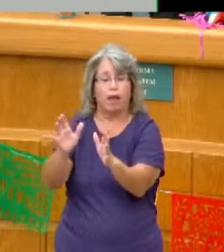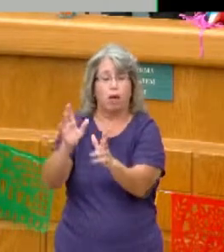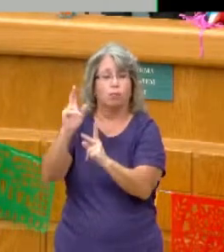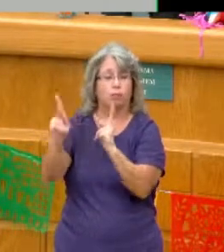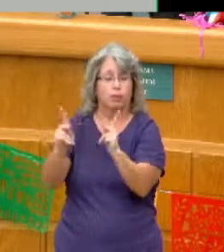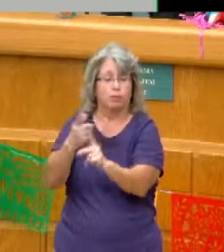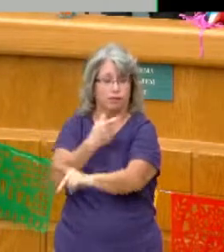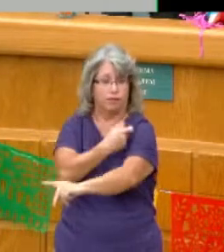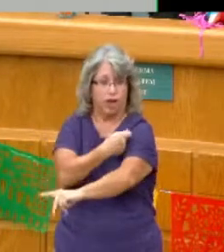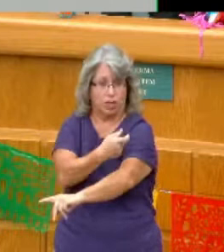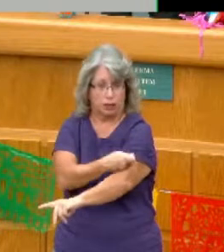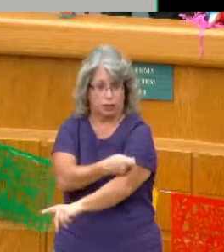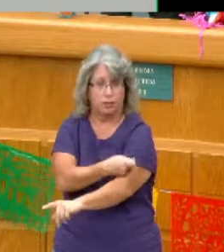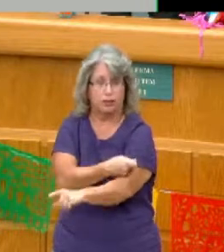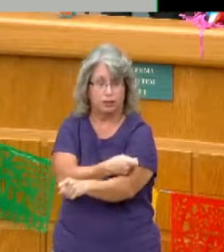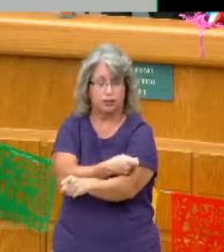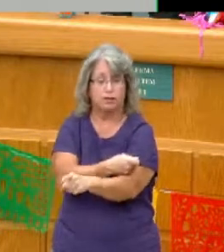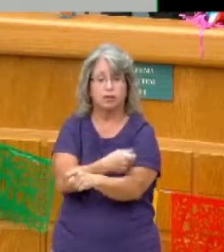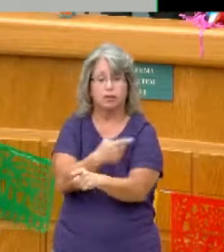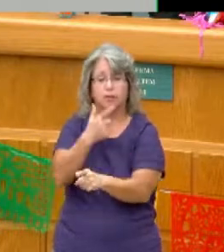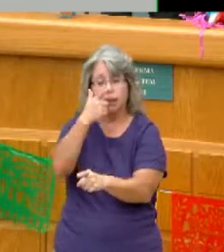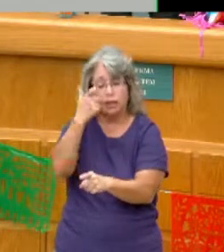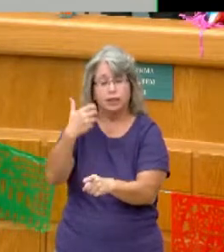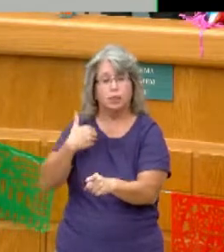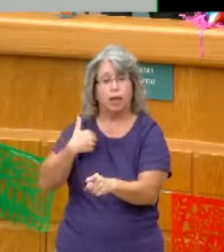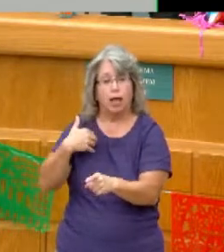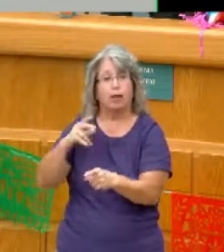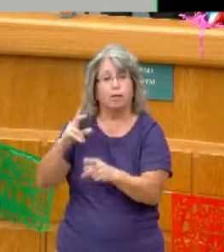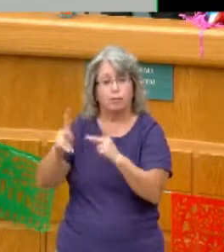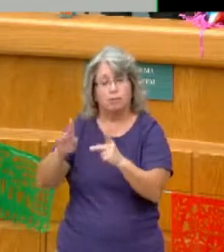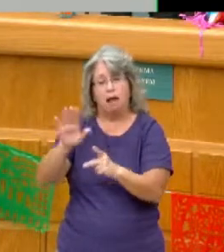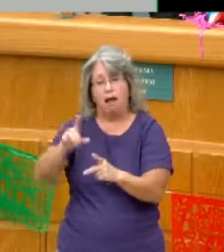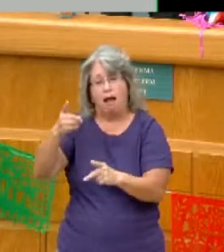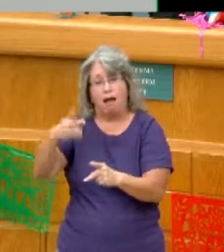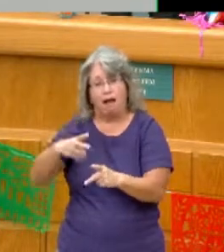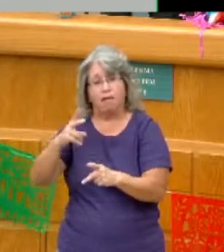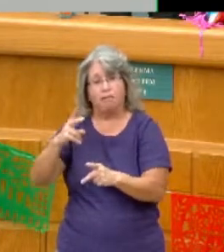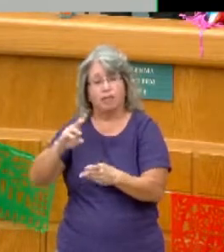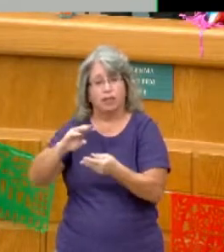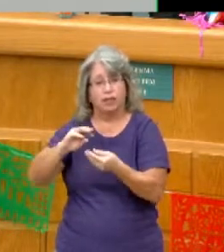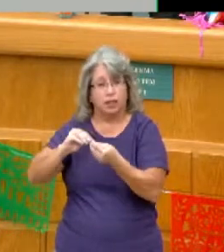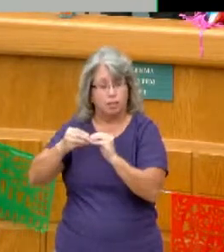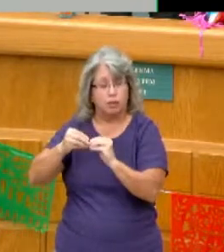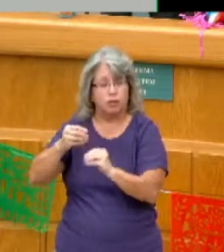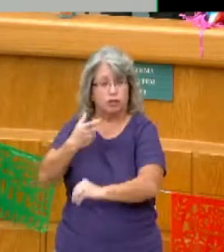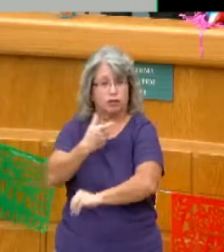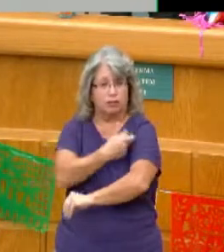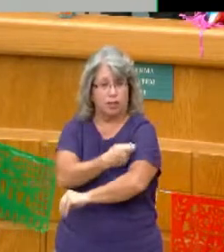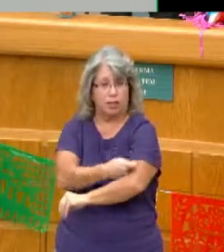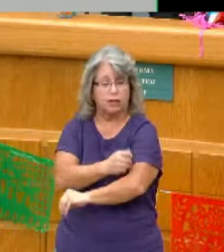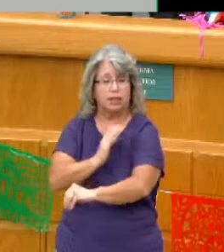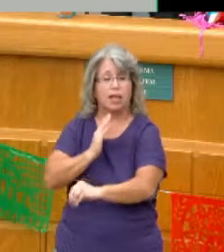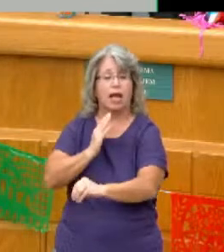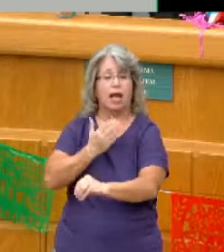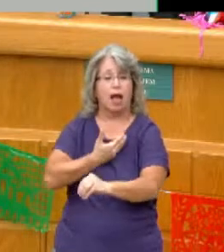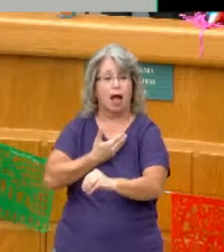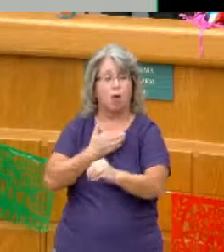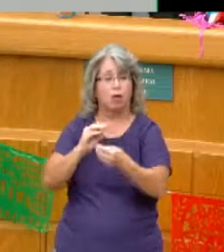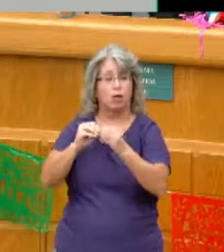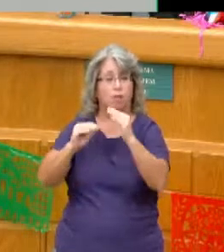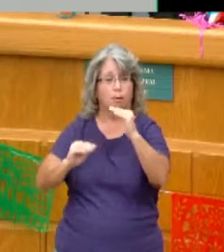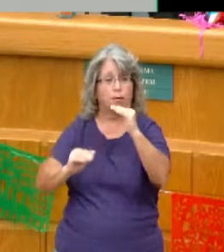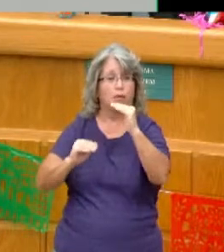community vaccinated, the number of people in the ICU peaked at just under 150 and is trending downwards.